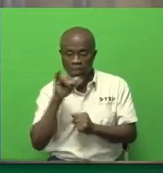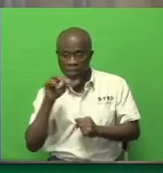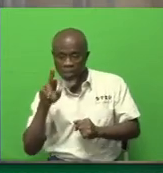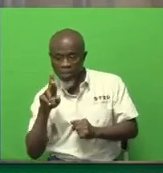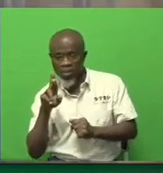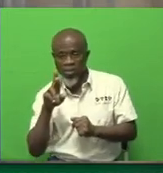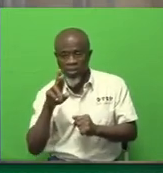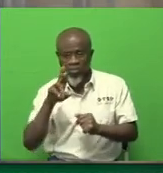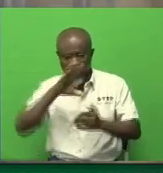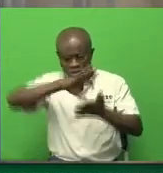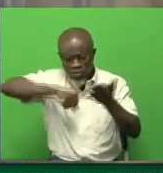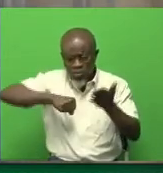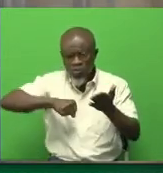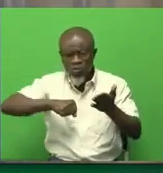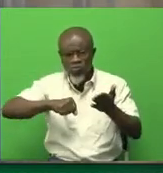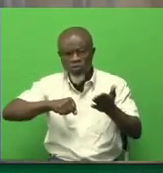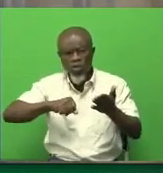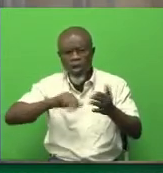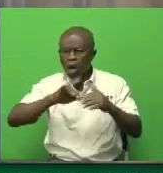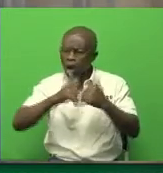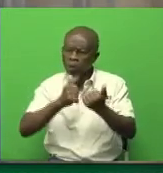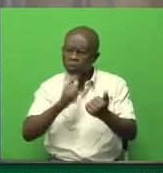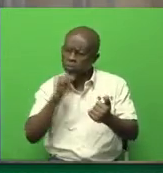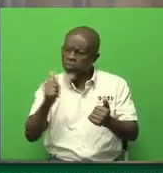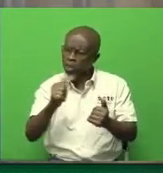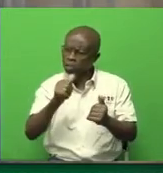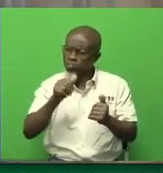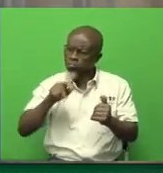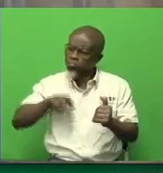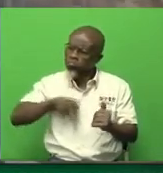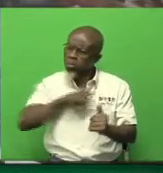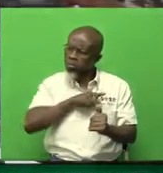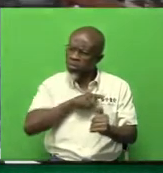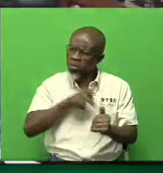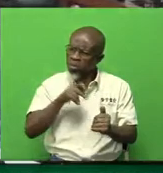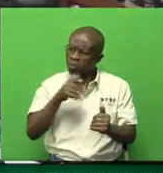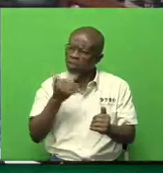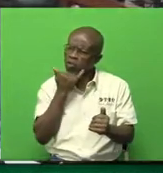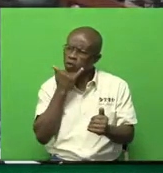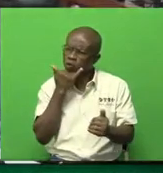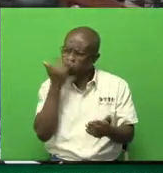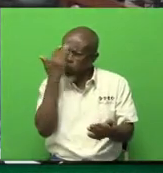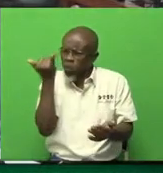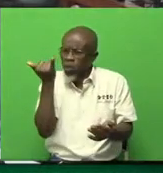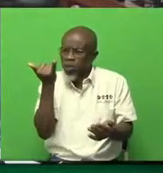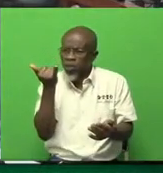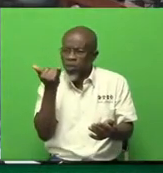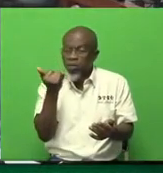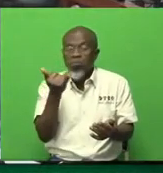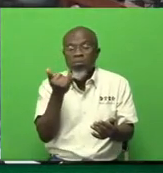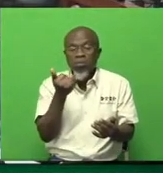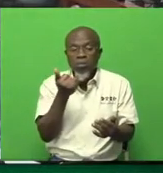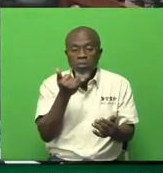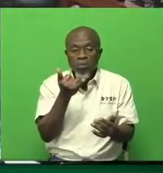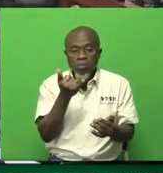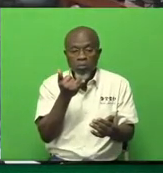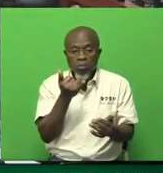view how is it on parliamentary no it's not on parliamentary we're under this sub-judicial